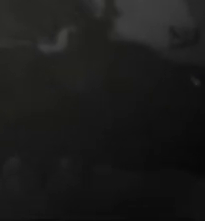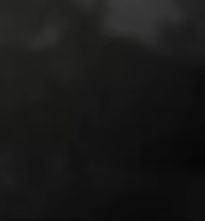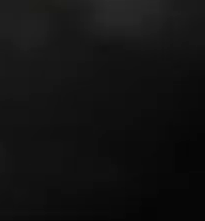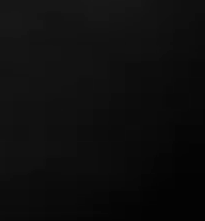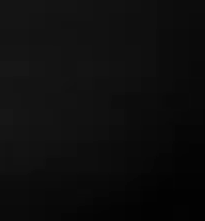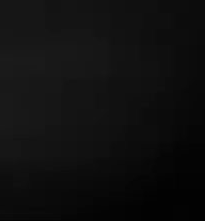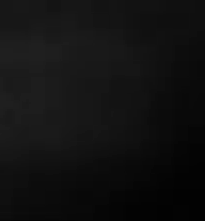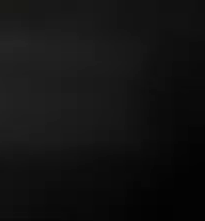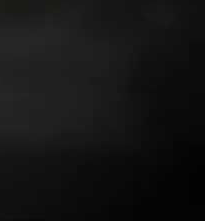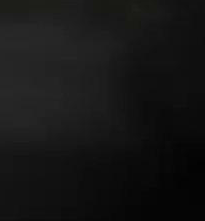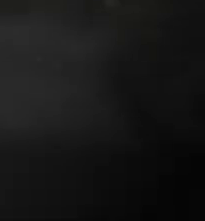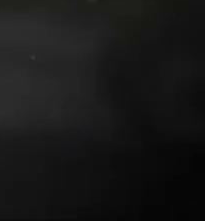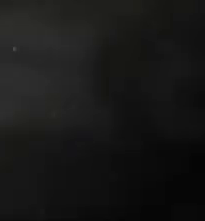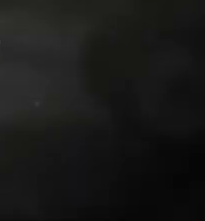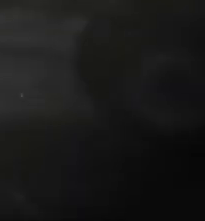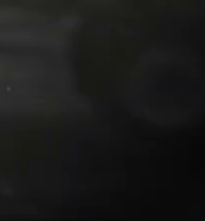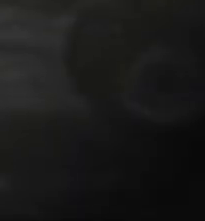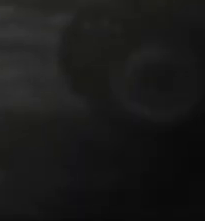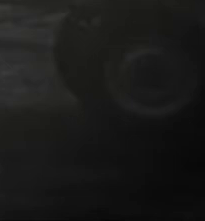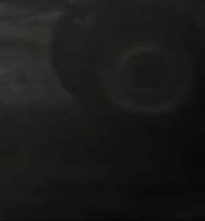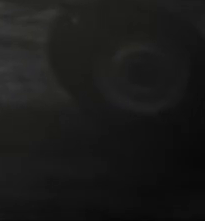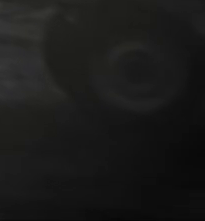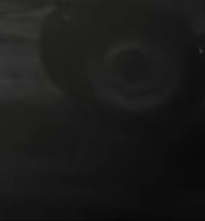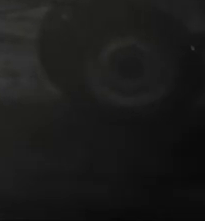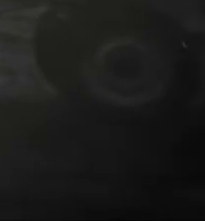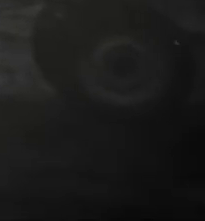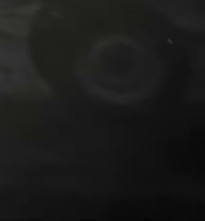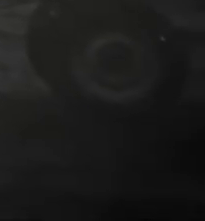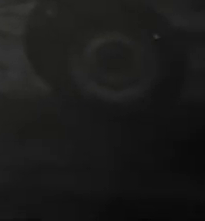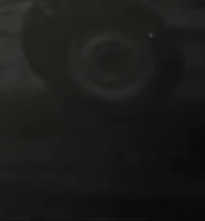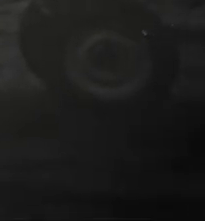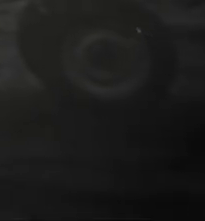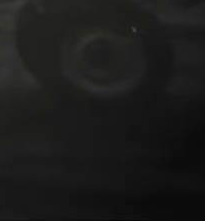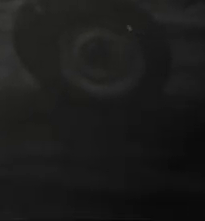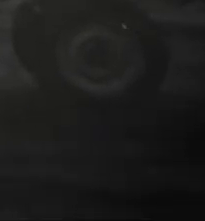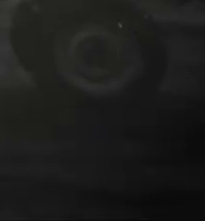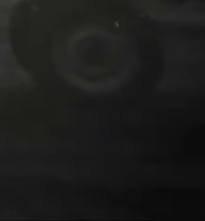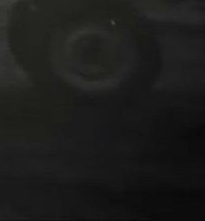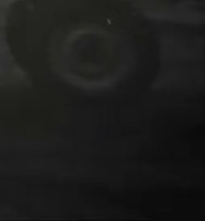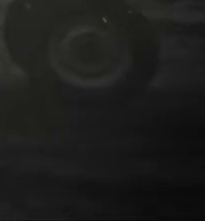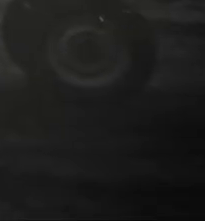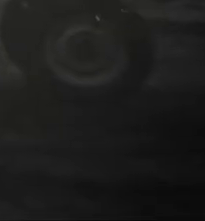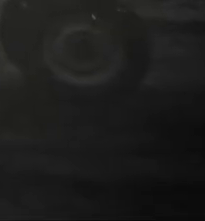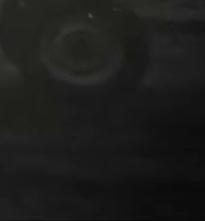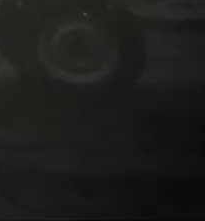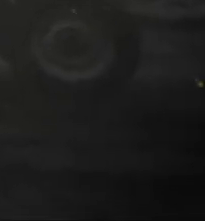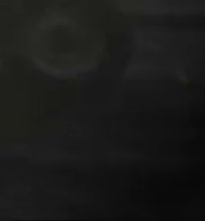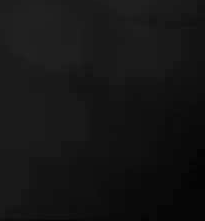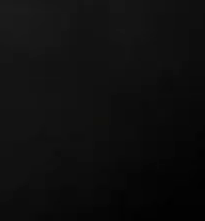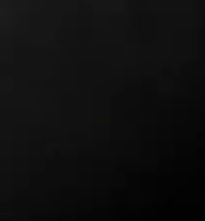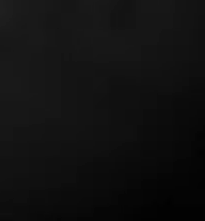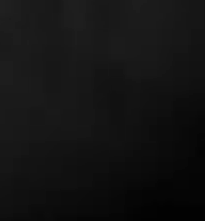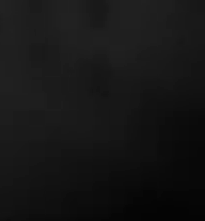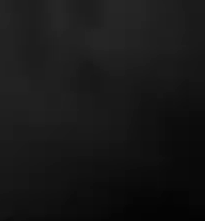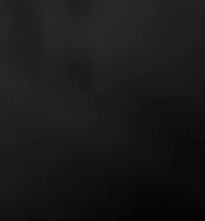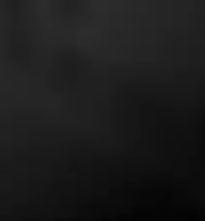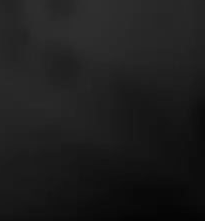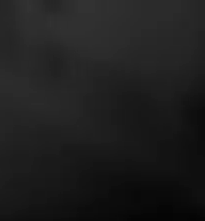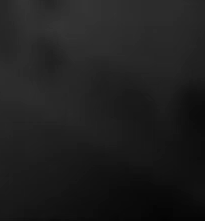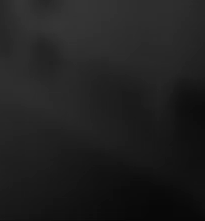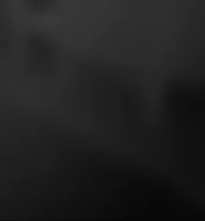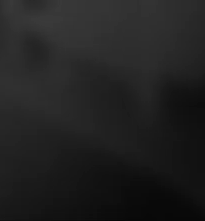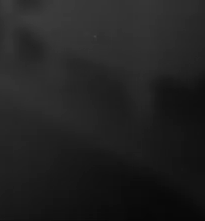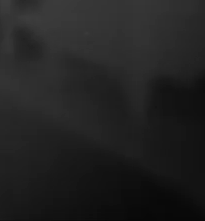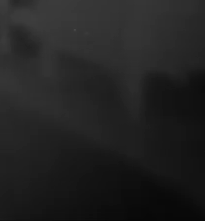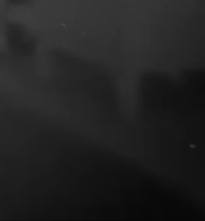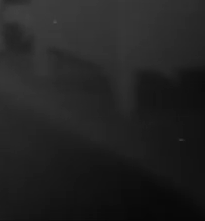in the country. It produced the first self-propelled combine in 1964. In the